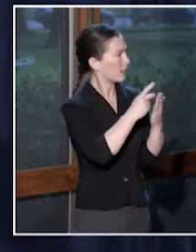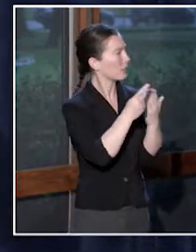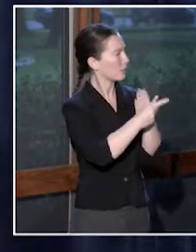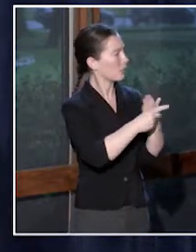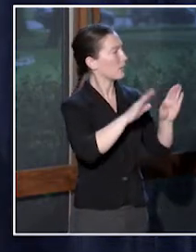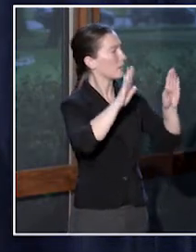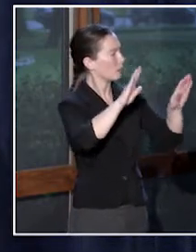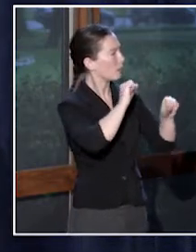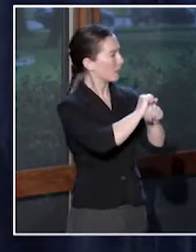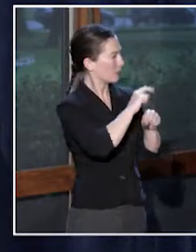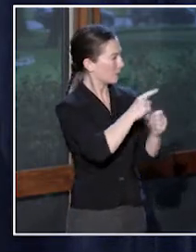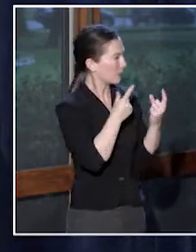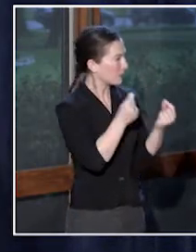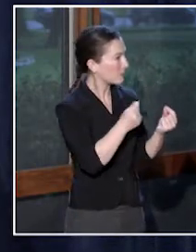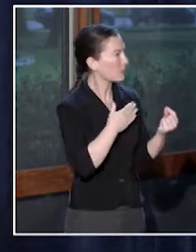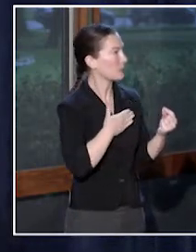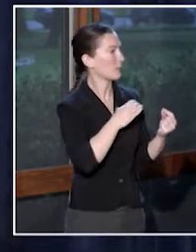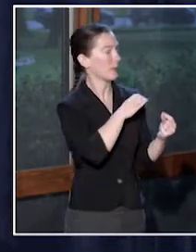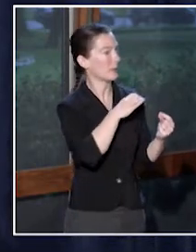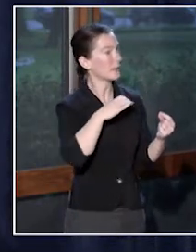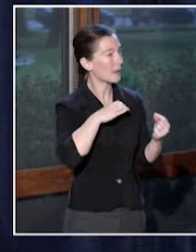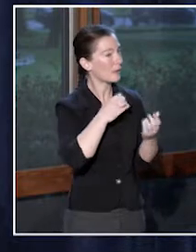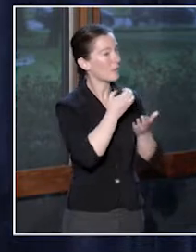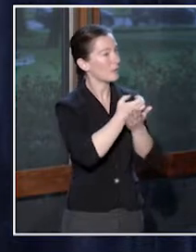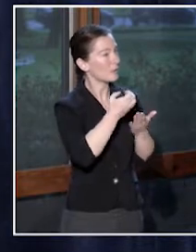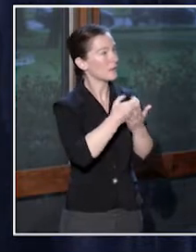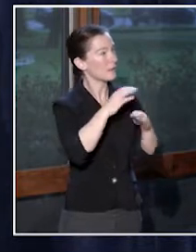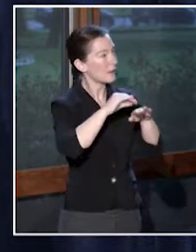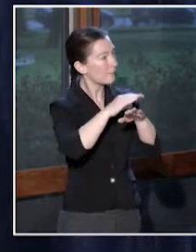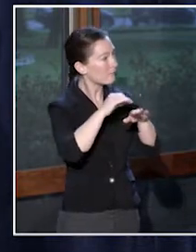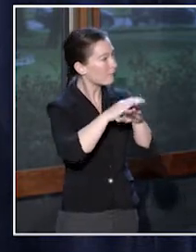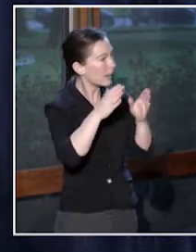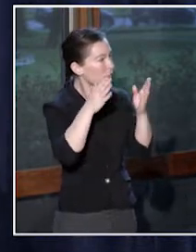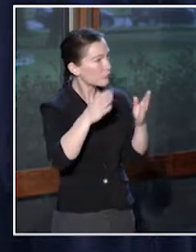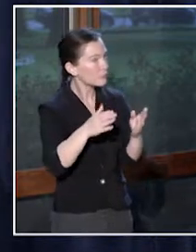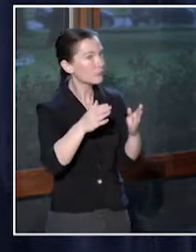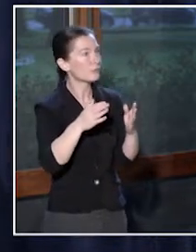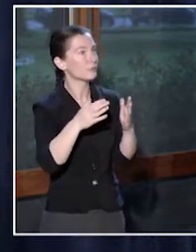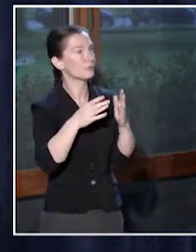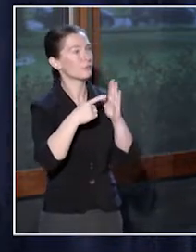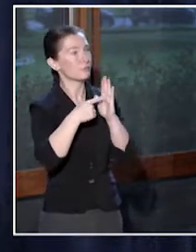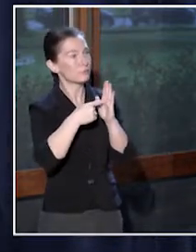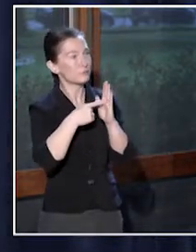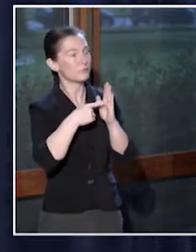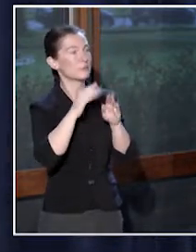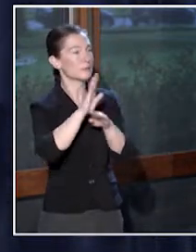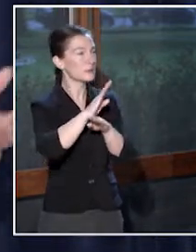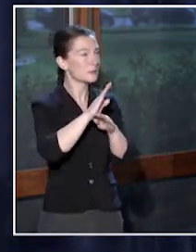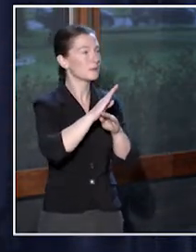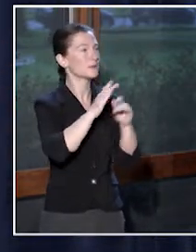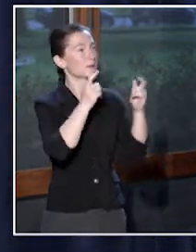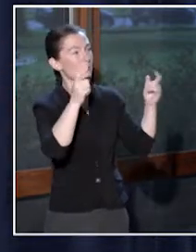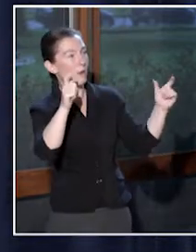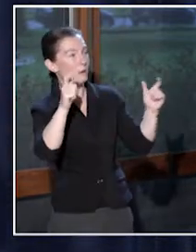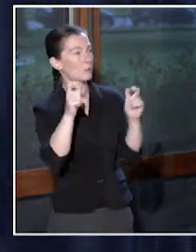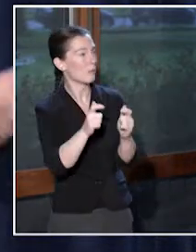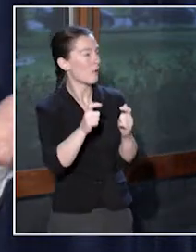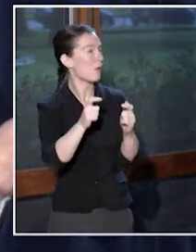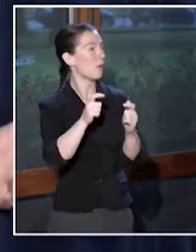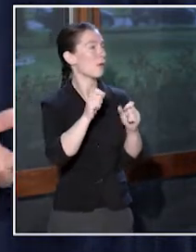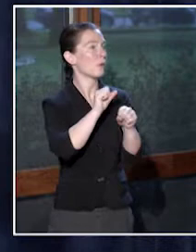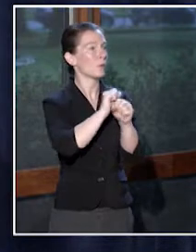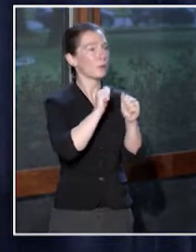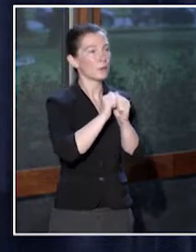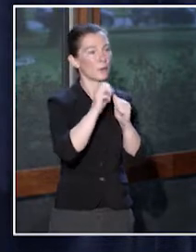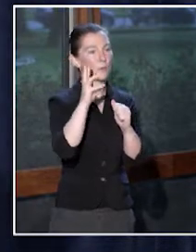I'm proud of the work that my Council of Economic Advisors, who represents businesses large and small, working with work systems, working